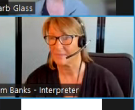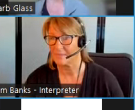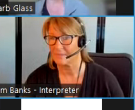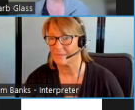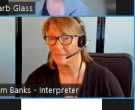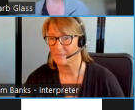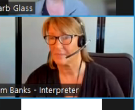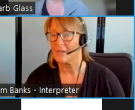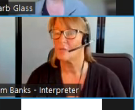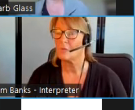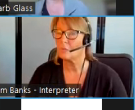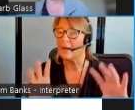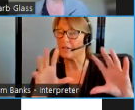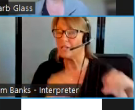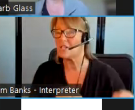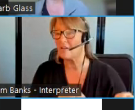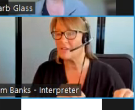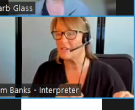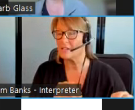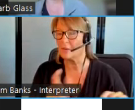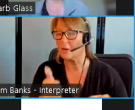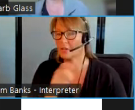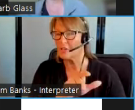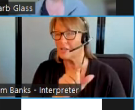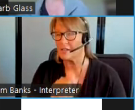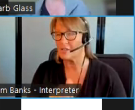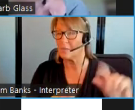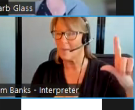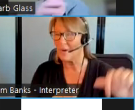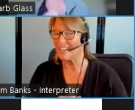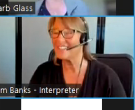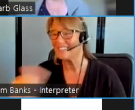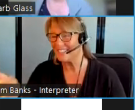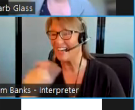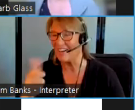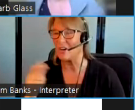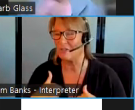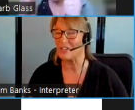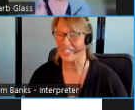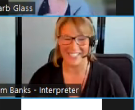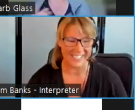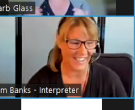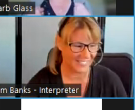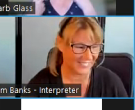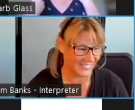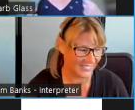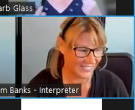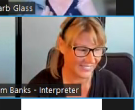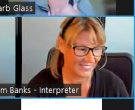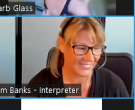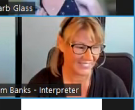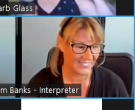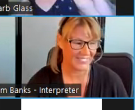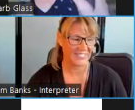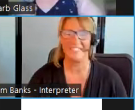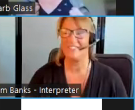R for Rebecca. I don't see Rebecca. Right. She's off until it'll be her turn. And, then and you're going first. Yeah, you're going I'll go okay, first. Great. Yeah. Just wanted to make